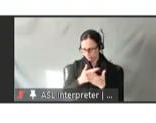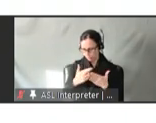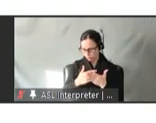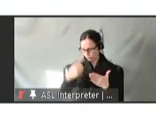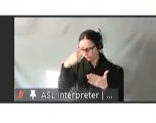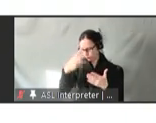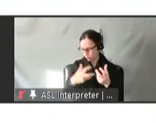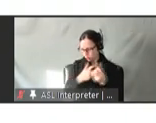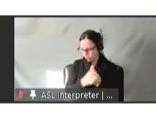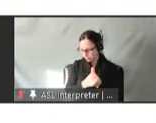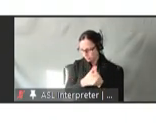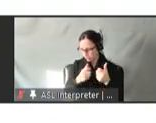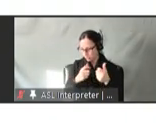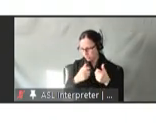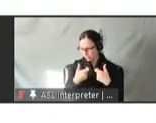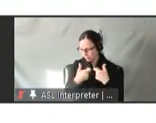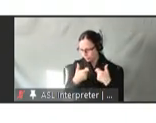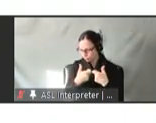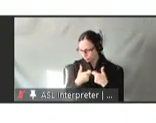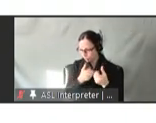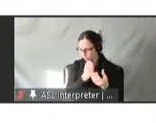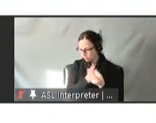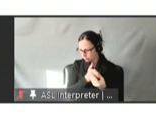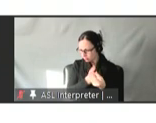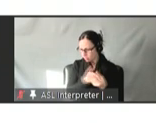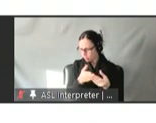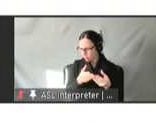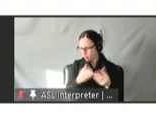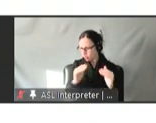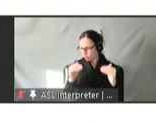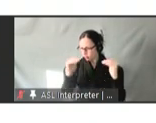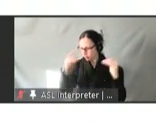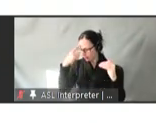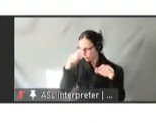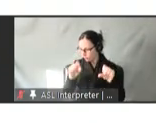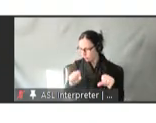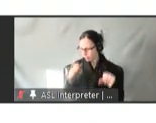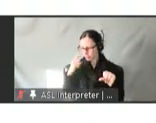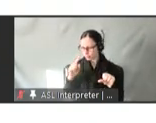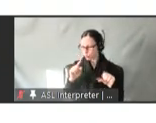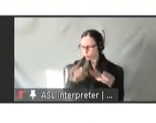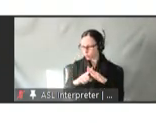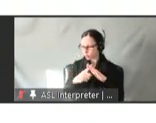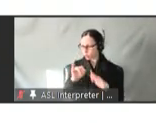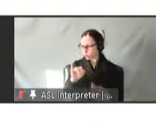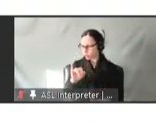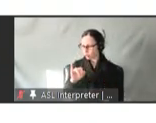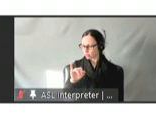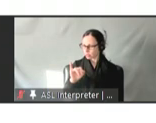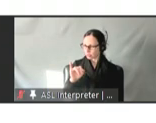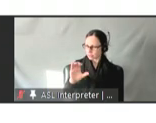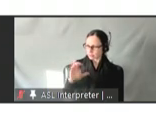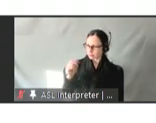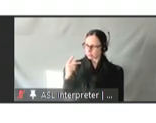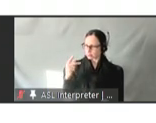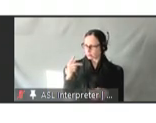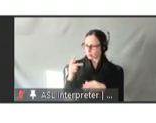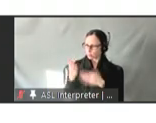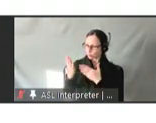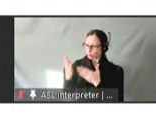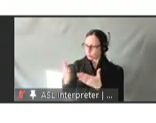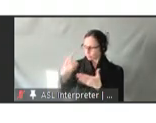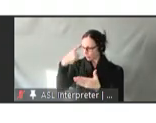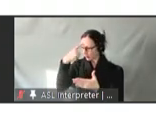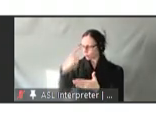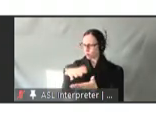our electronic health record vaccine forecasting capabilities to implement the ACIP recommended additional dose for immunocompromised